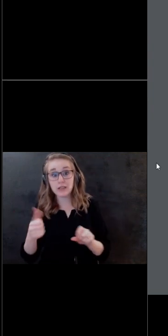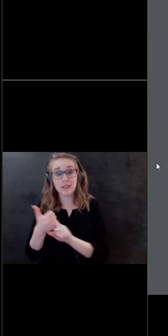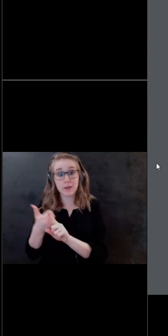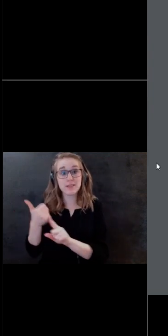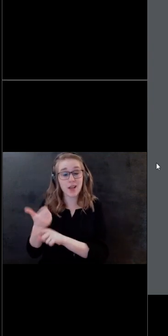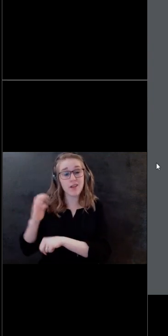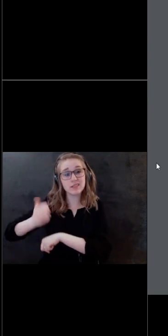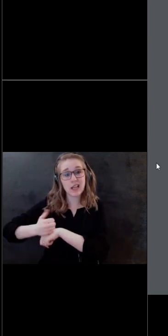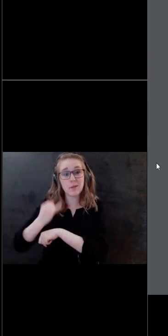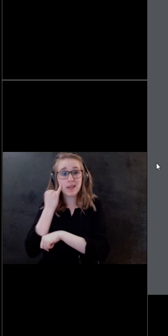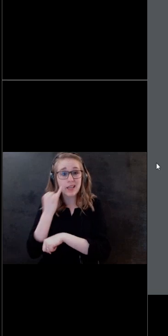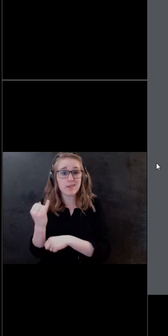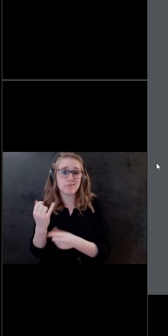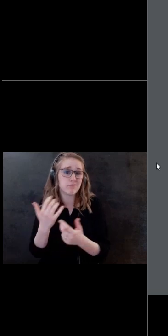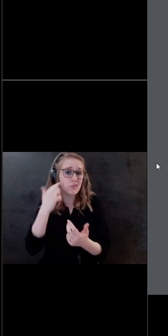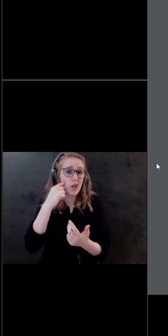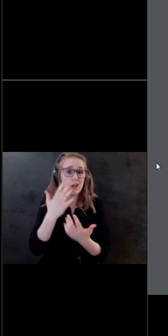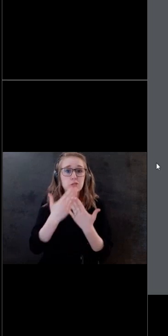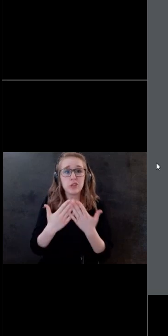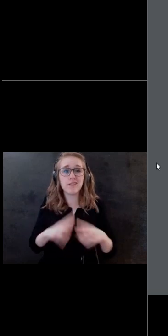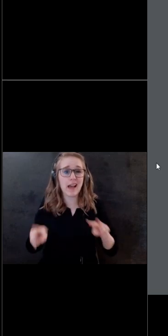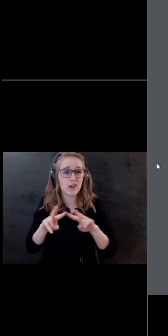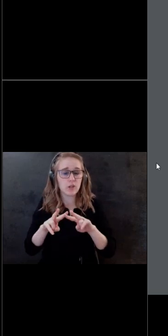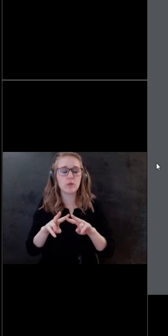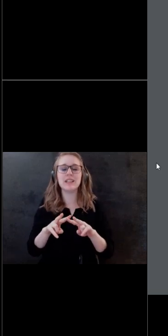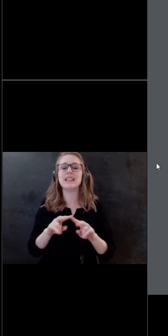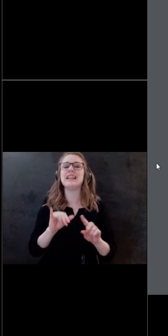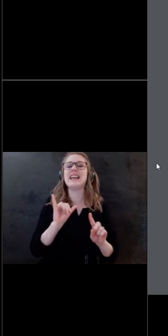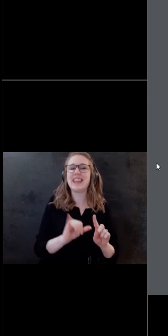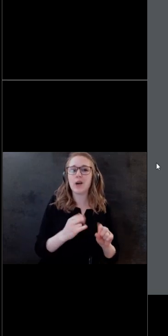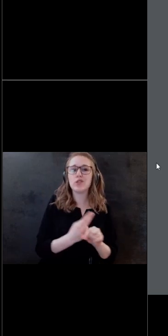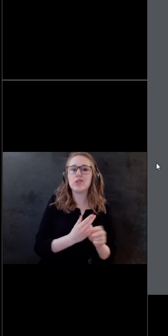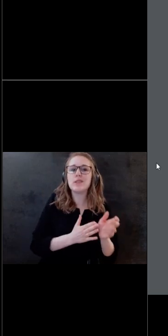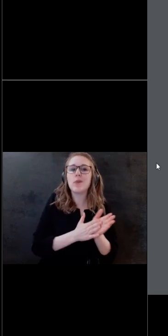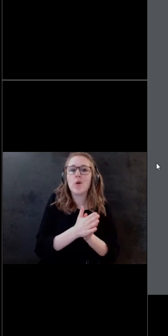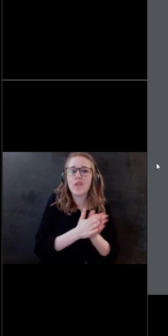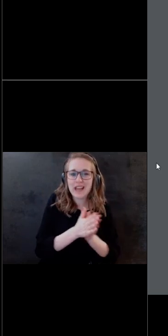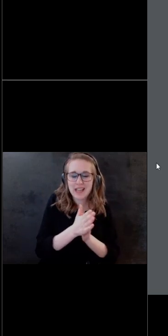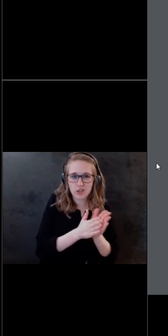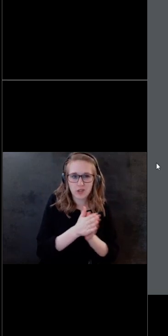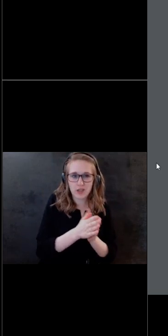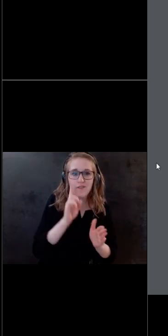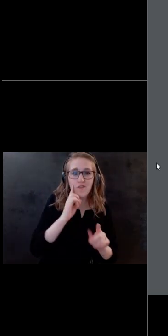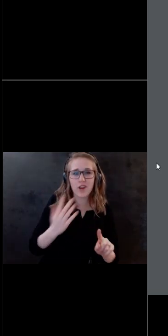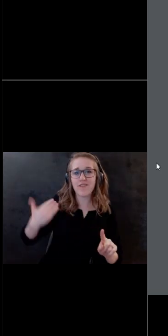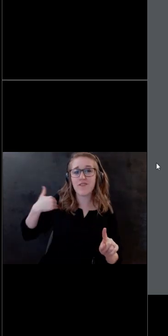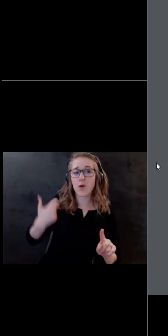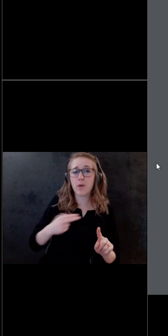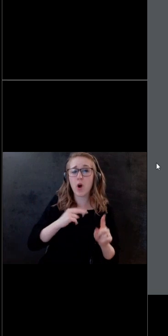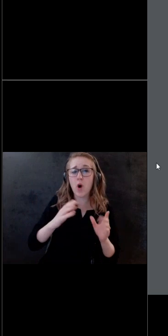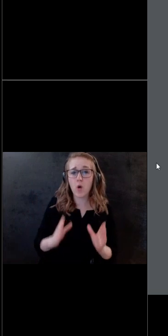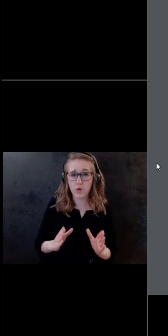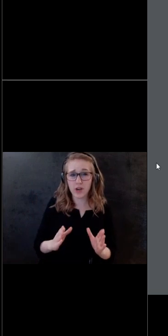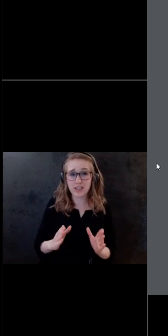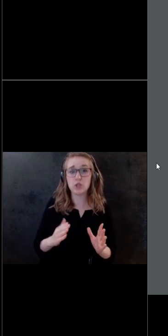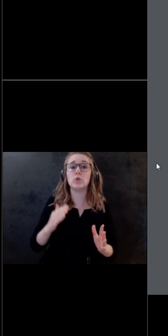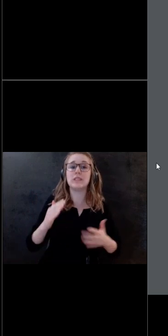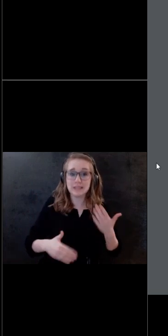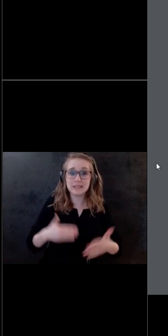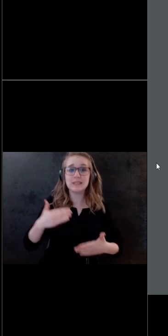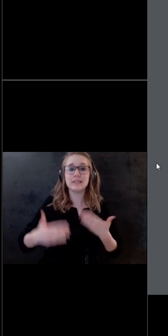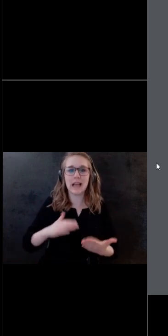they thought that that was of value. That was used as motivation for the former owner to get going on